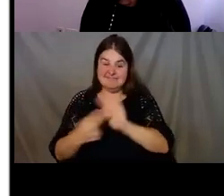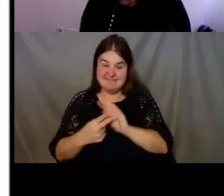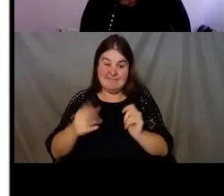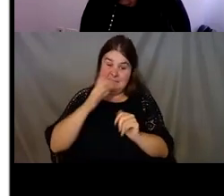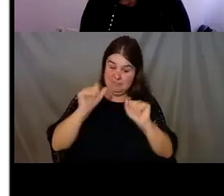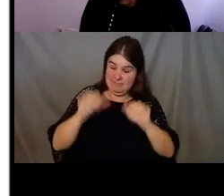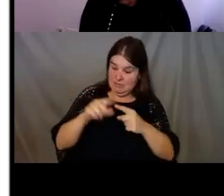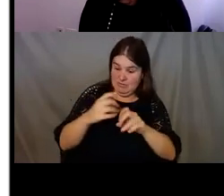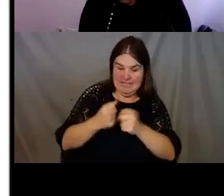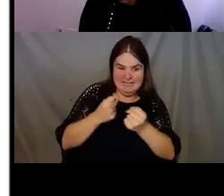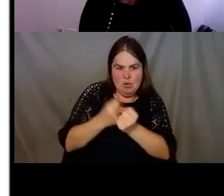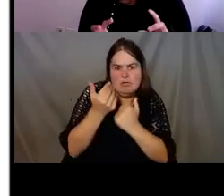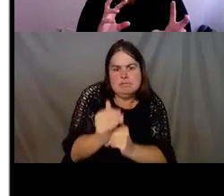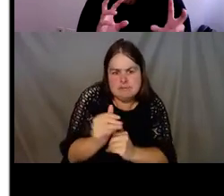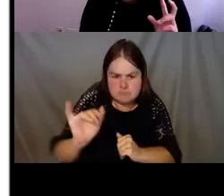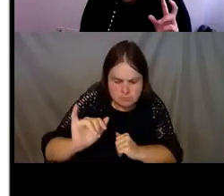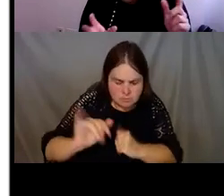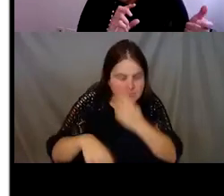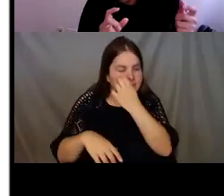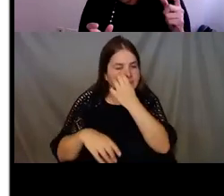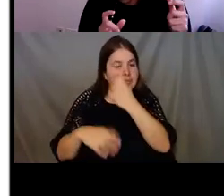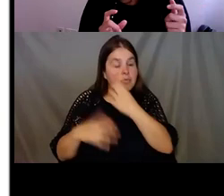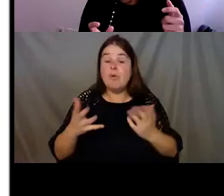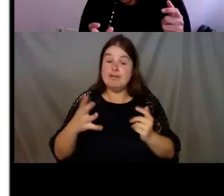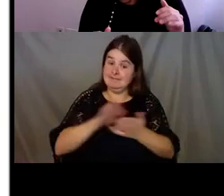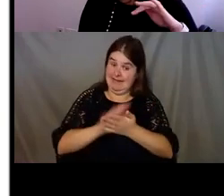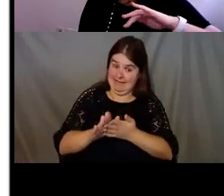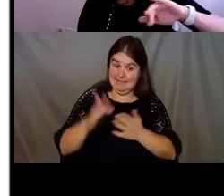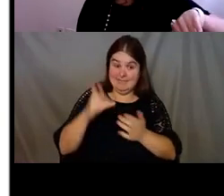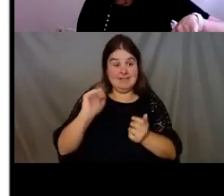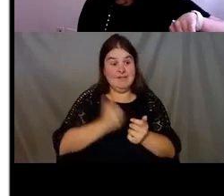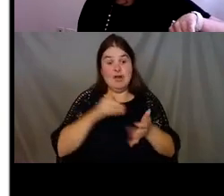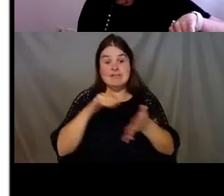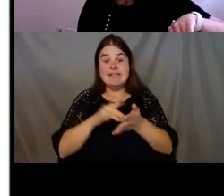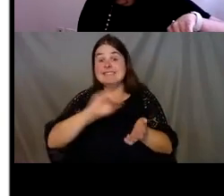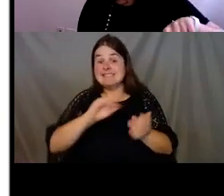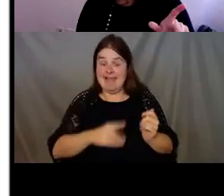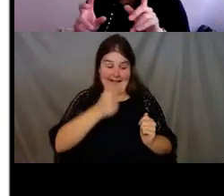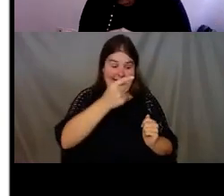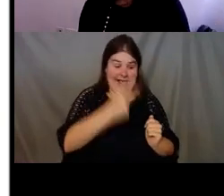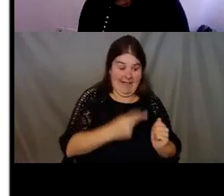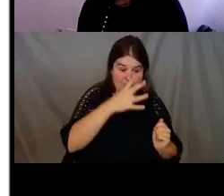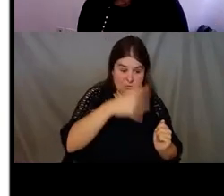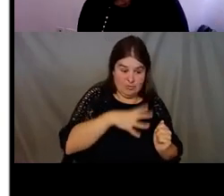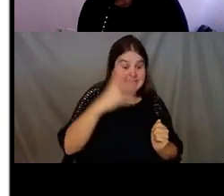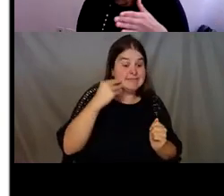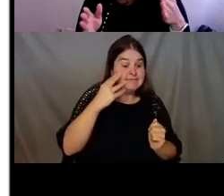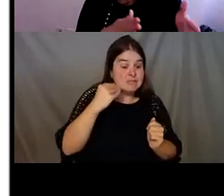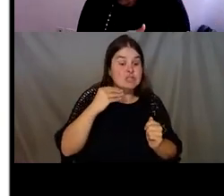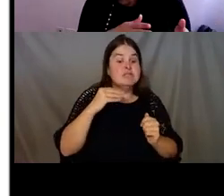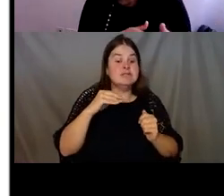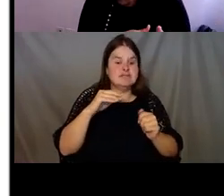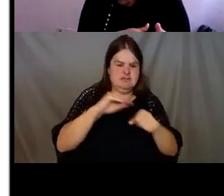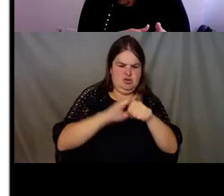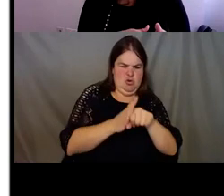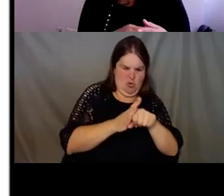sufficient support. And what was nice is because of the study design, you know, half of these women experienced COVID after their pregnancy and